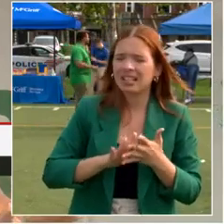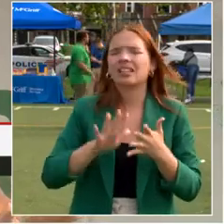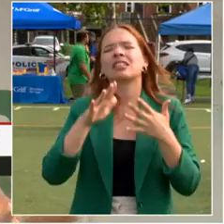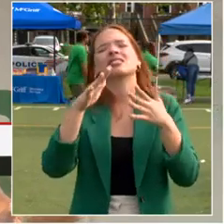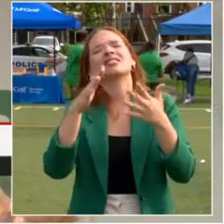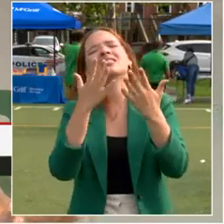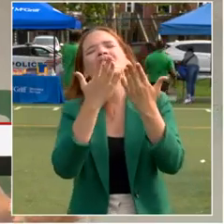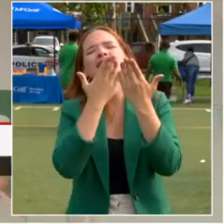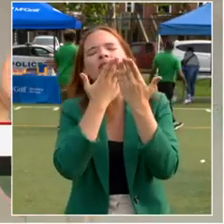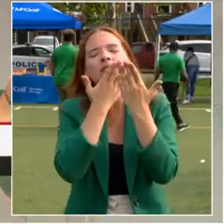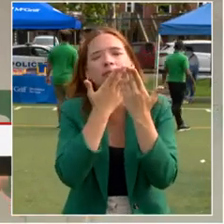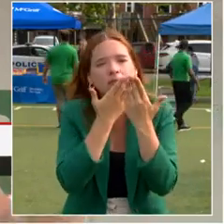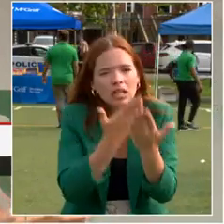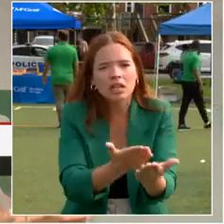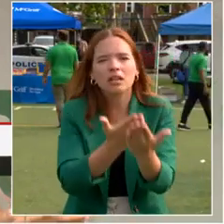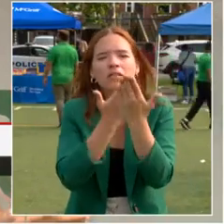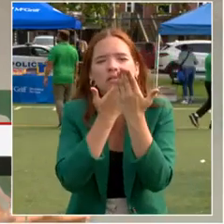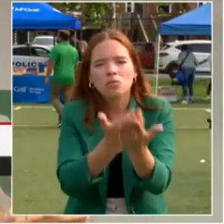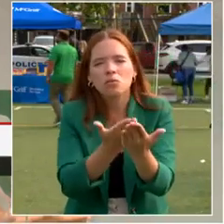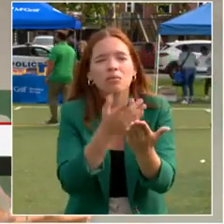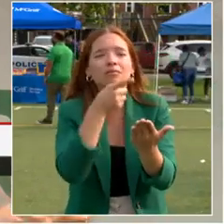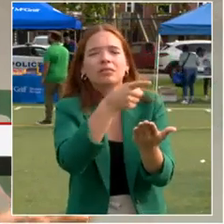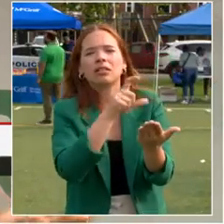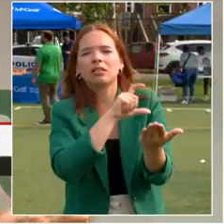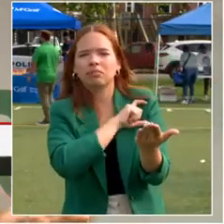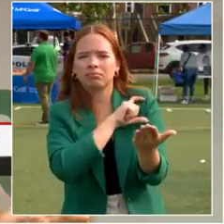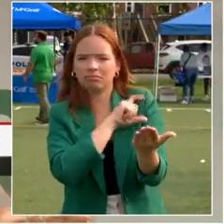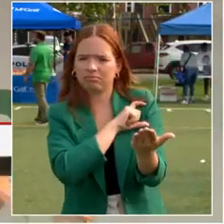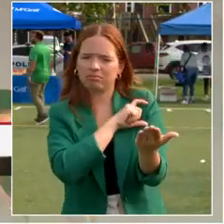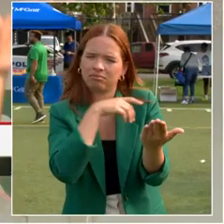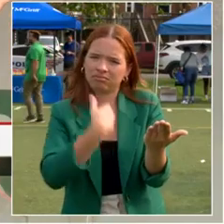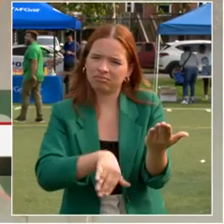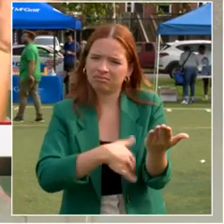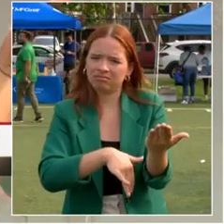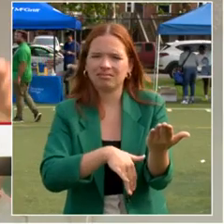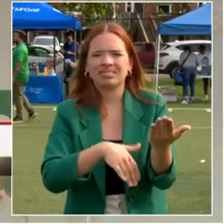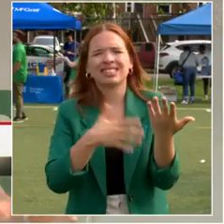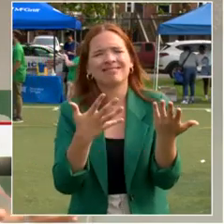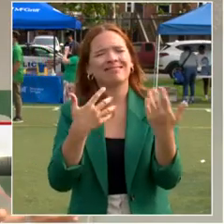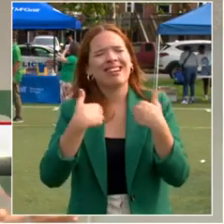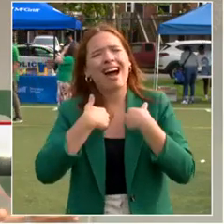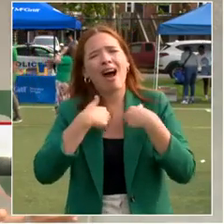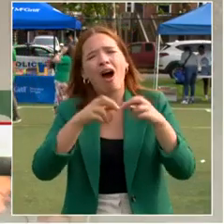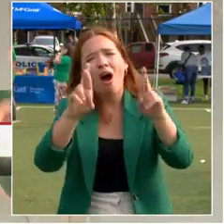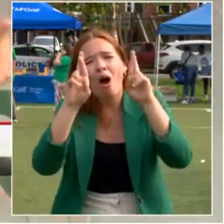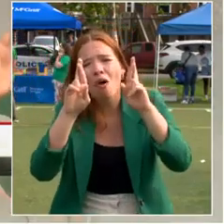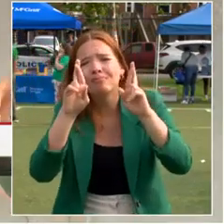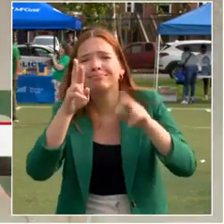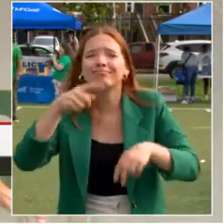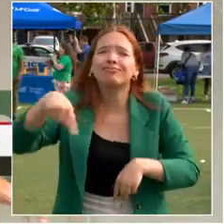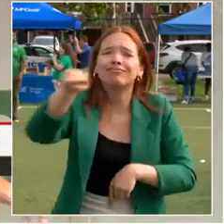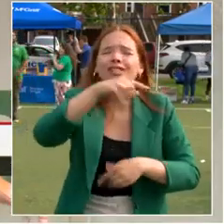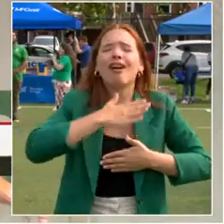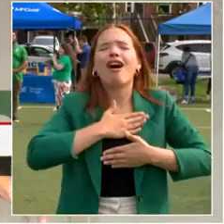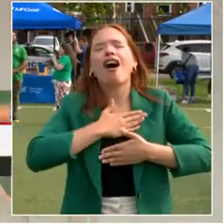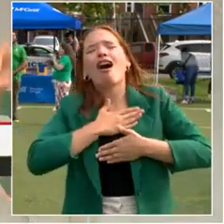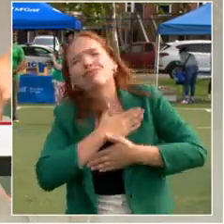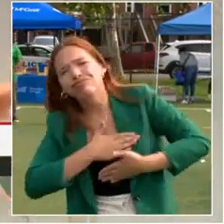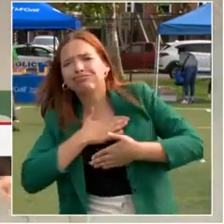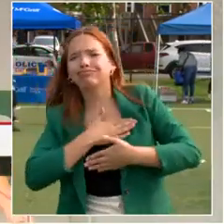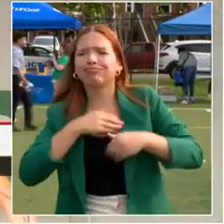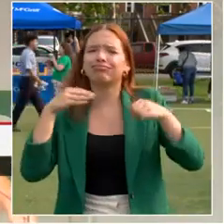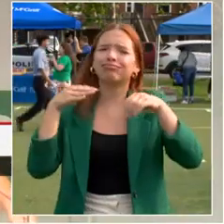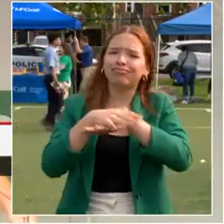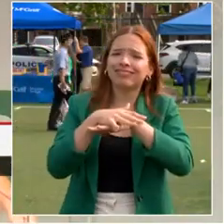enforcement partners. I hope you all have a wonderful National Night Out, and I am confident that we are going to see some major improvements